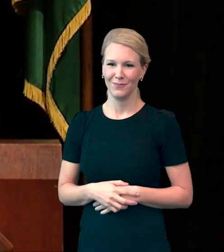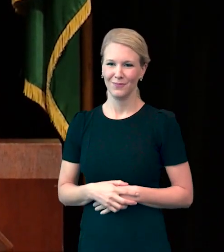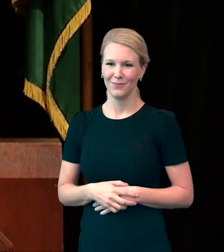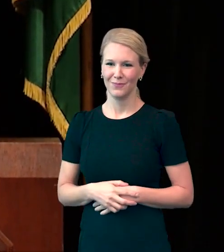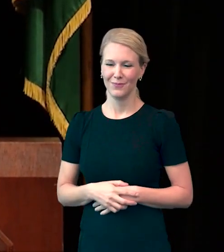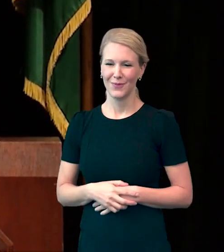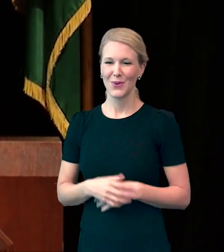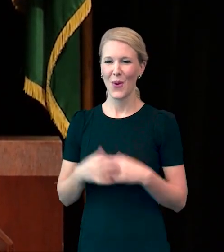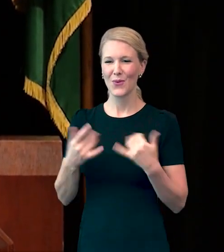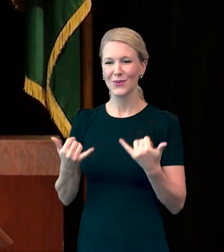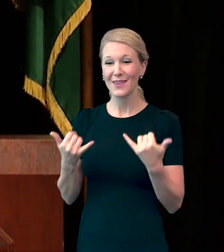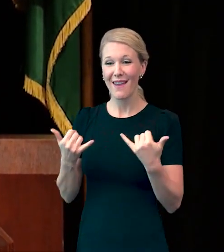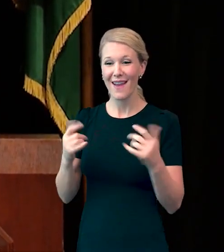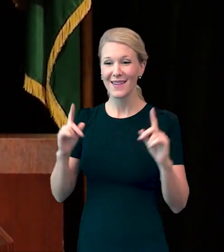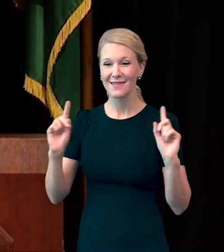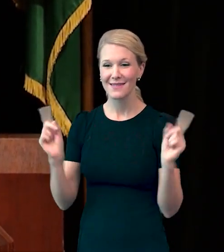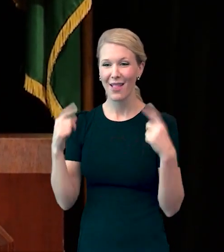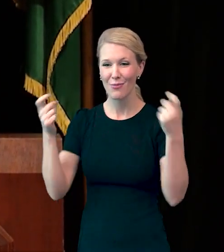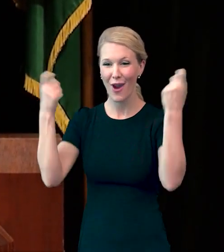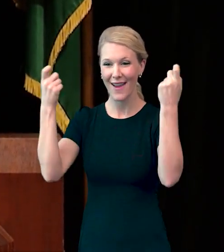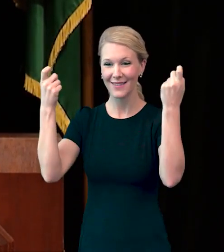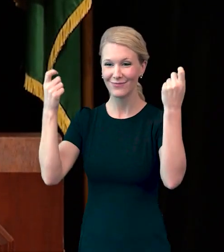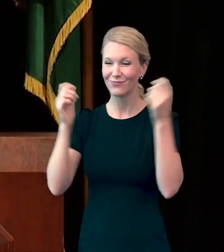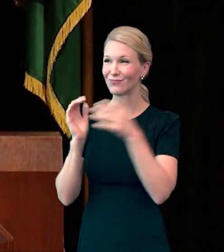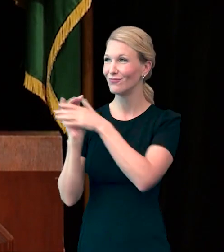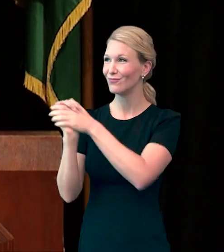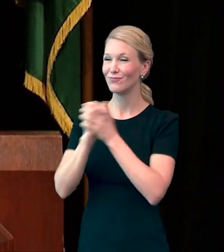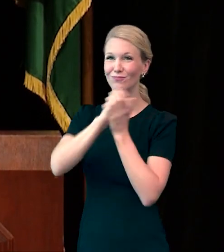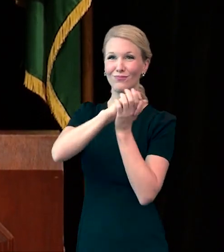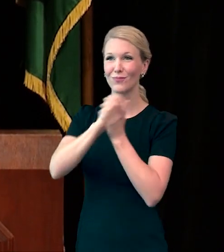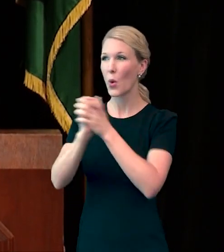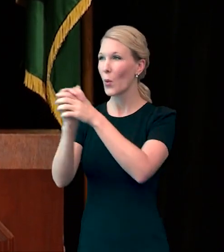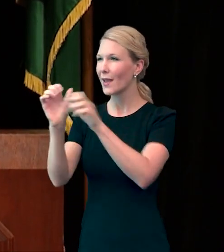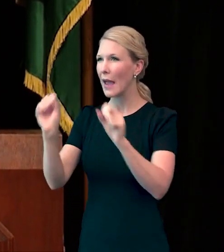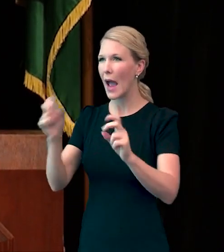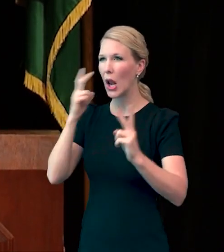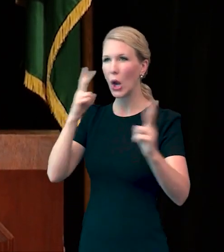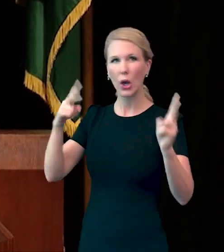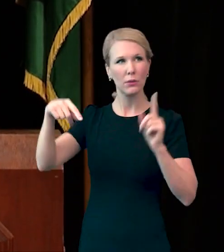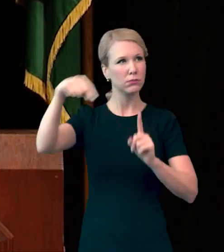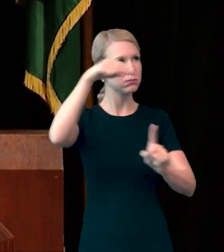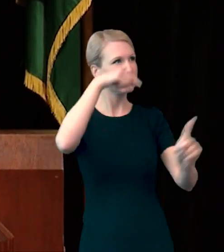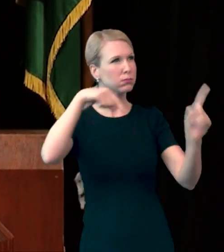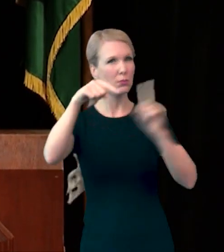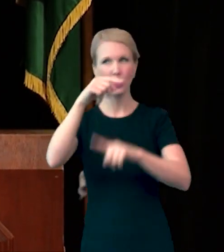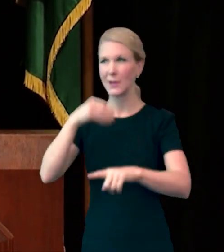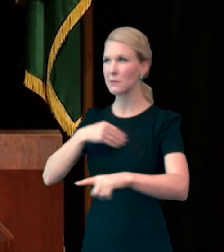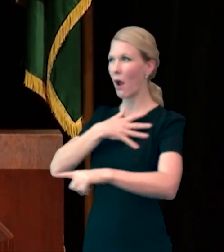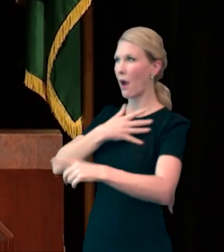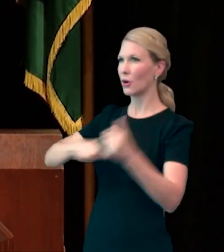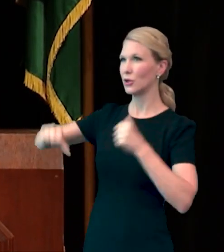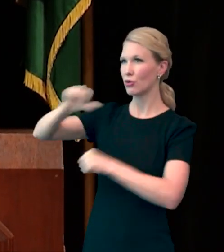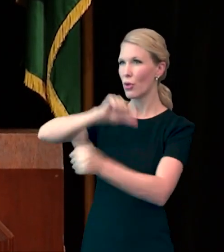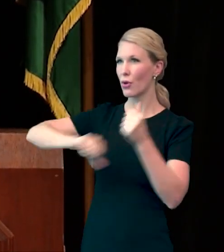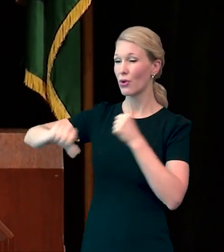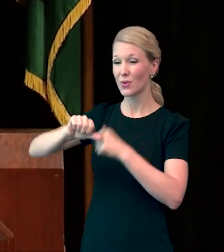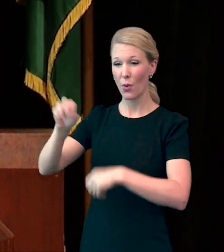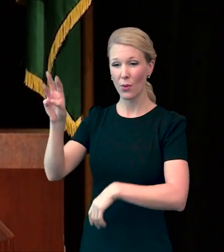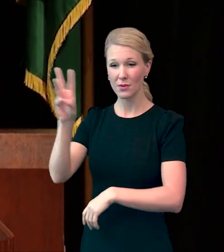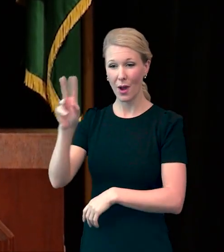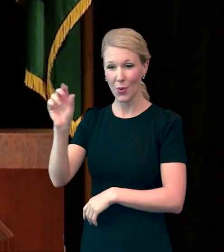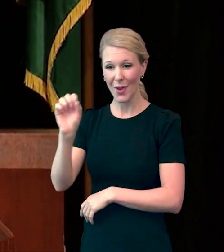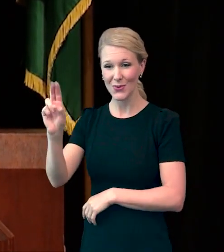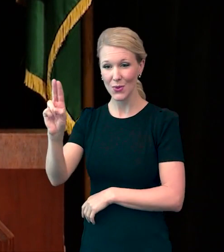is unlimited. As we celebrate today, let us look to each other for continued inspiration in the years ahead.